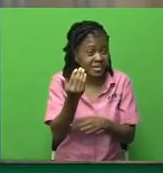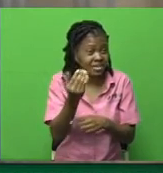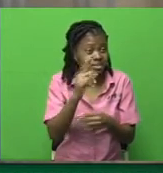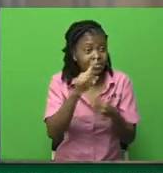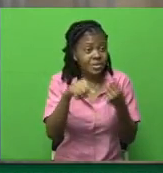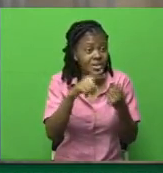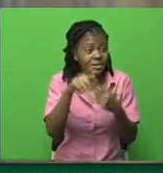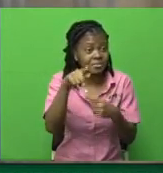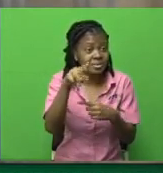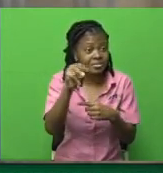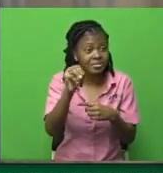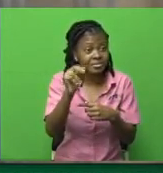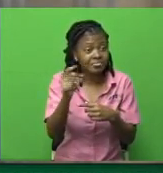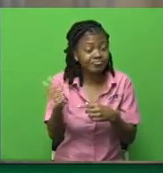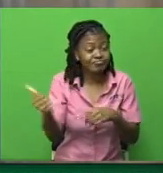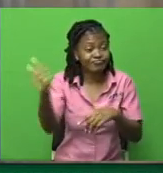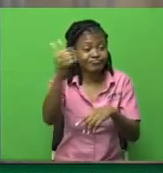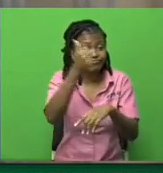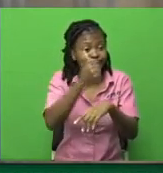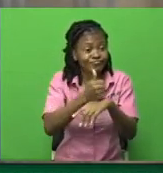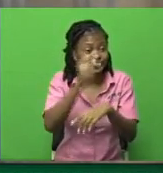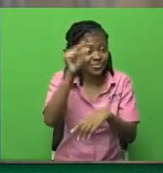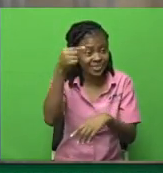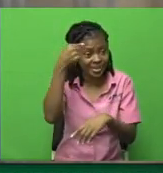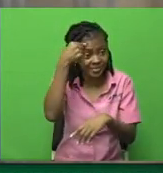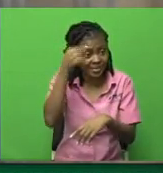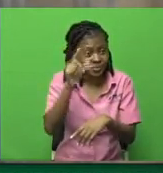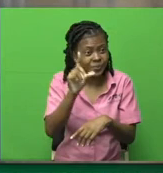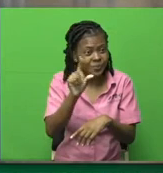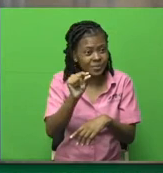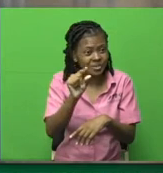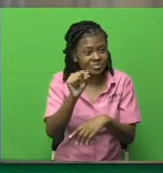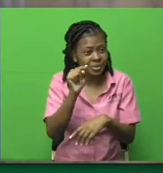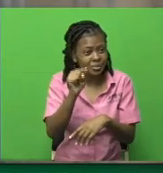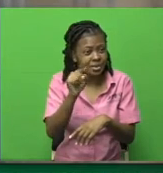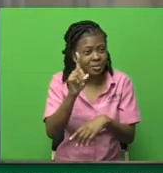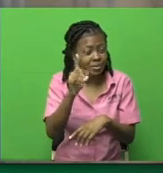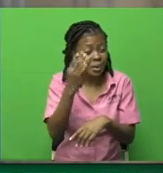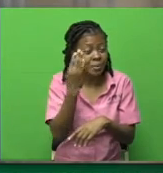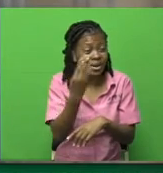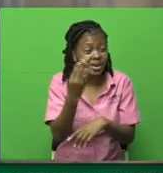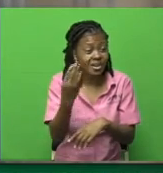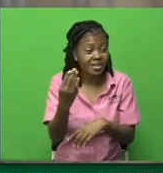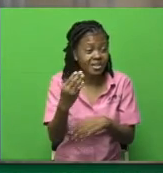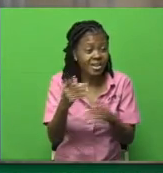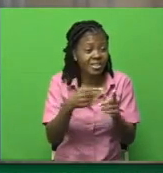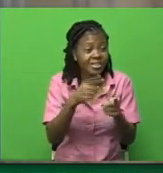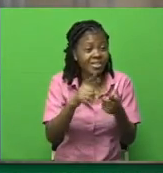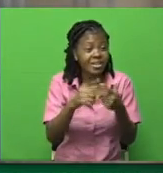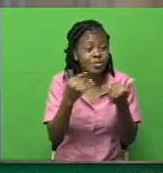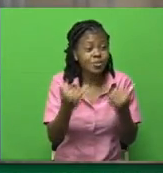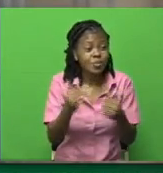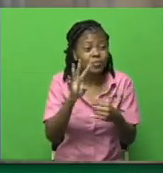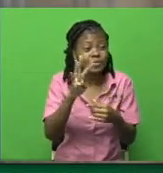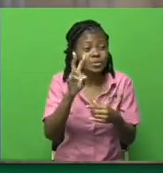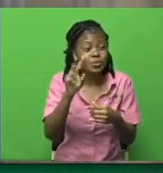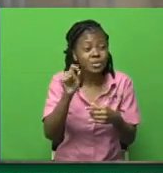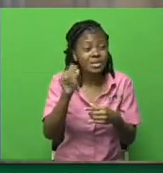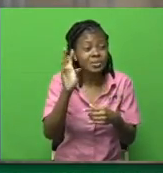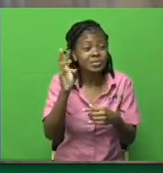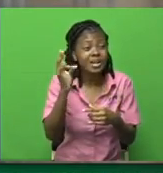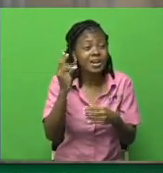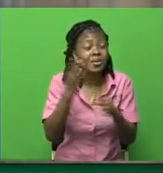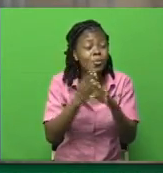billion in 21 on his watch the account is now overdrawn by 42.6 billion